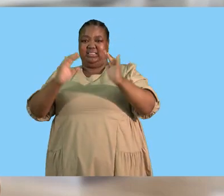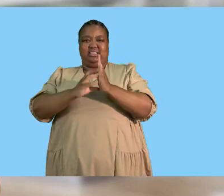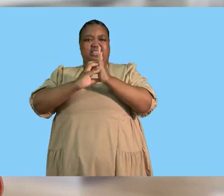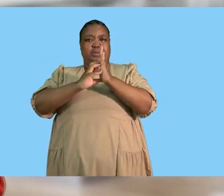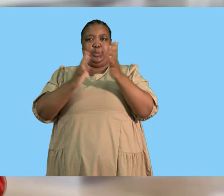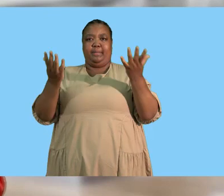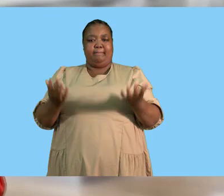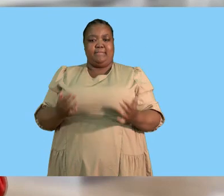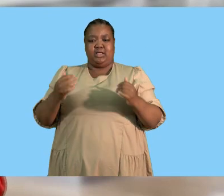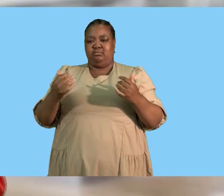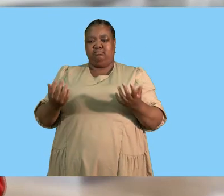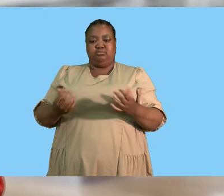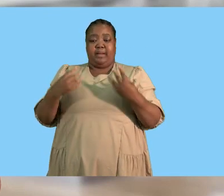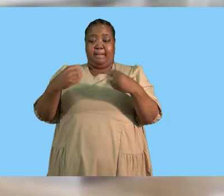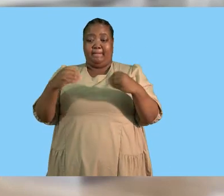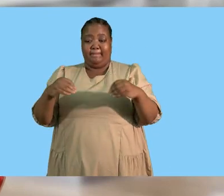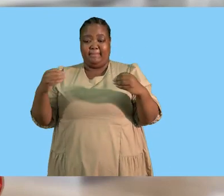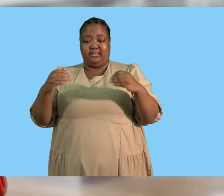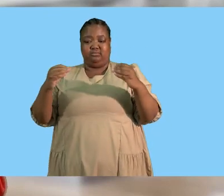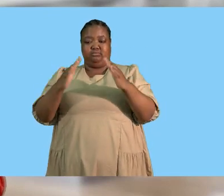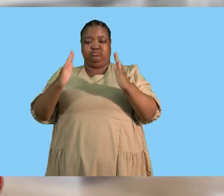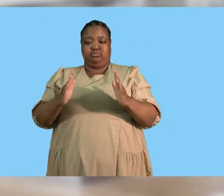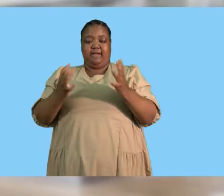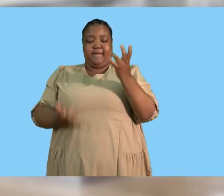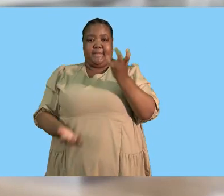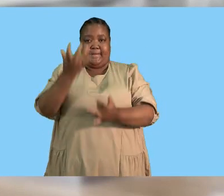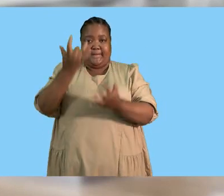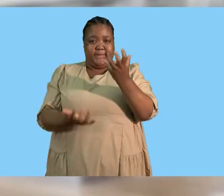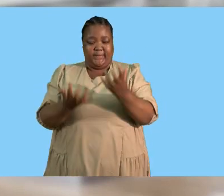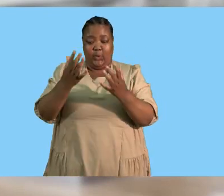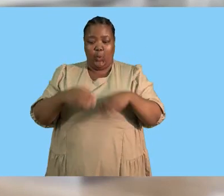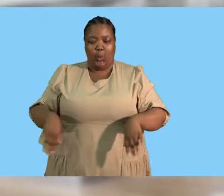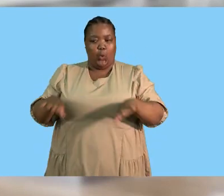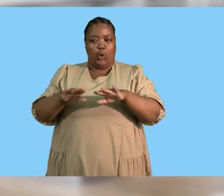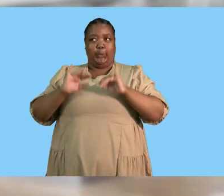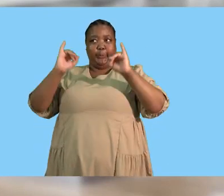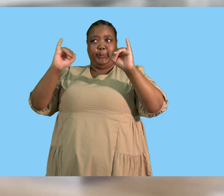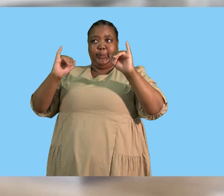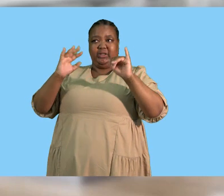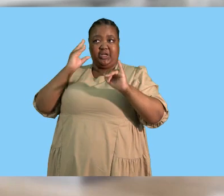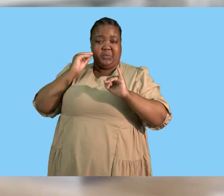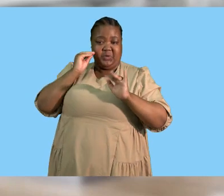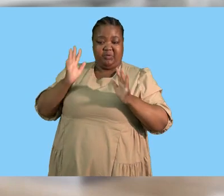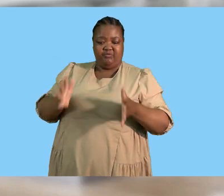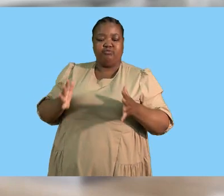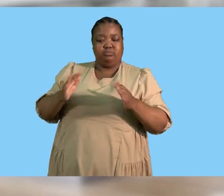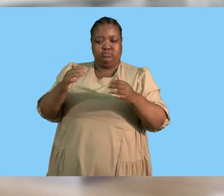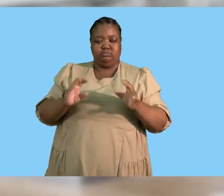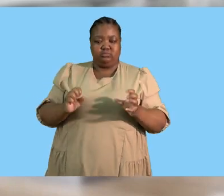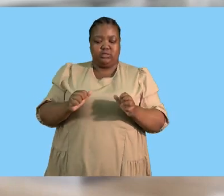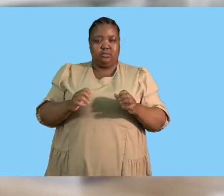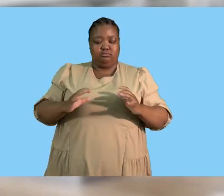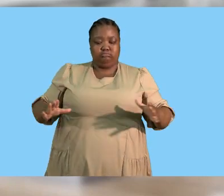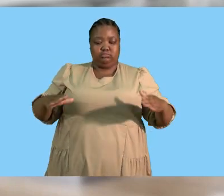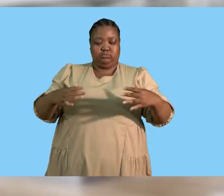for example, a fire in the building, all of us are going to face that crisis and we must deal with it